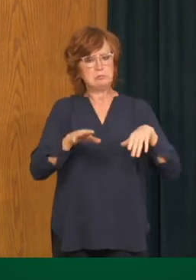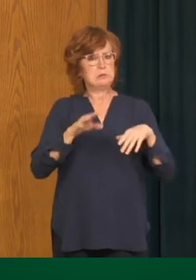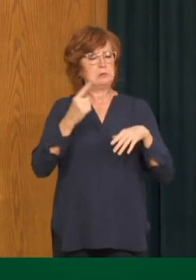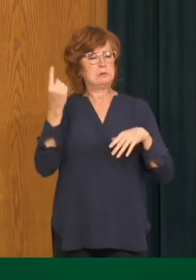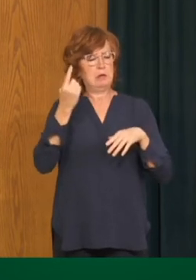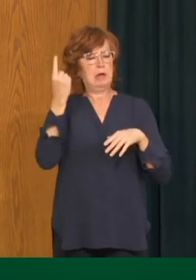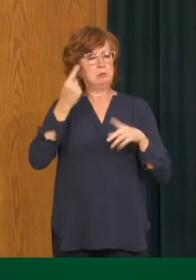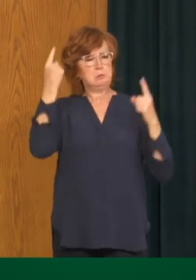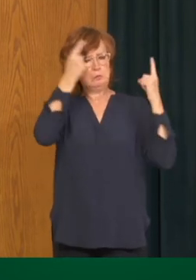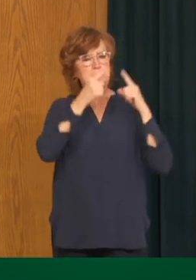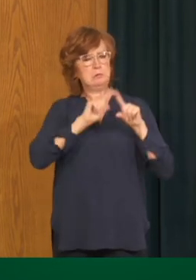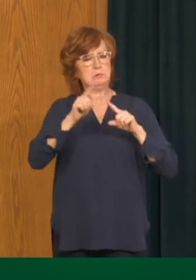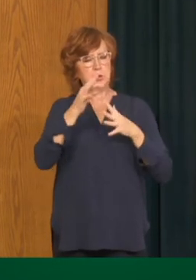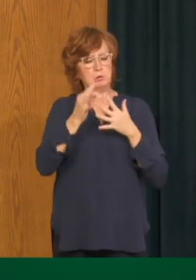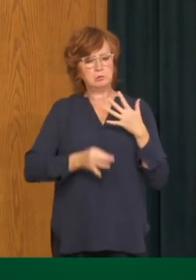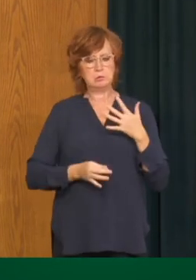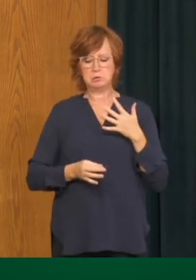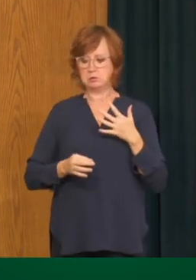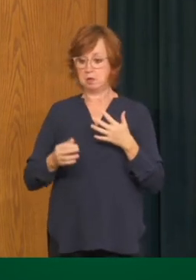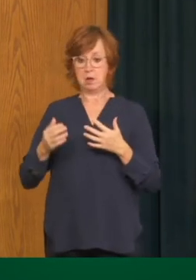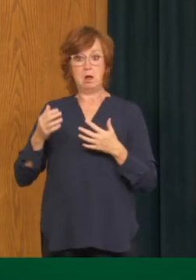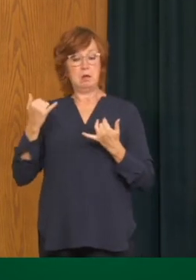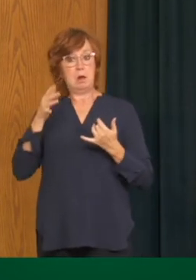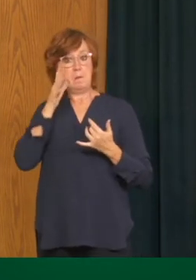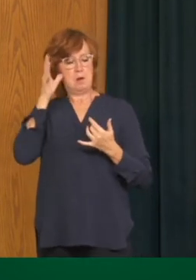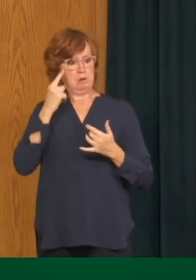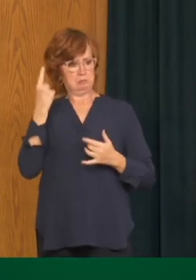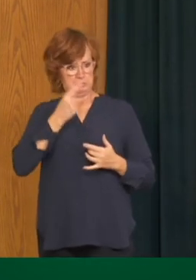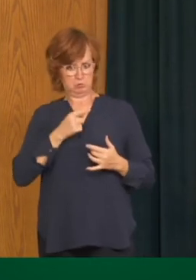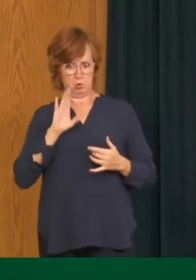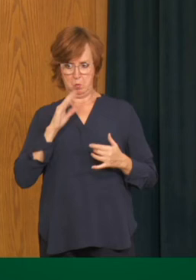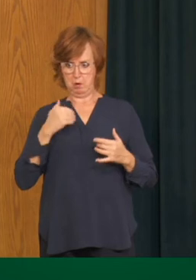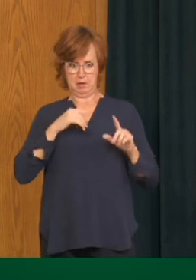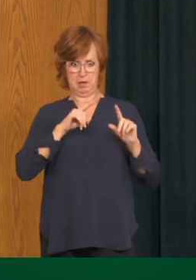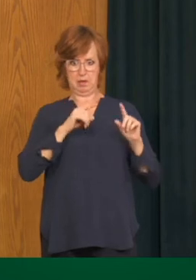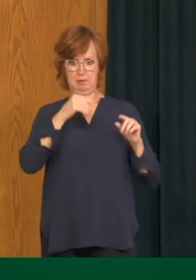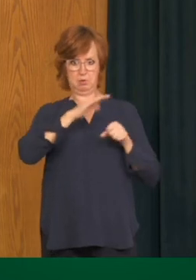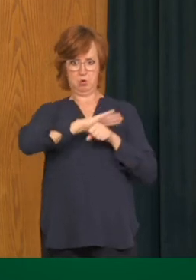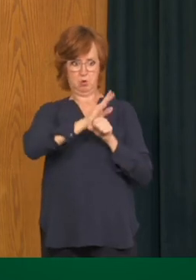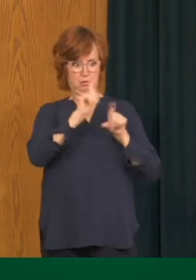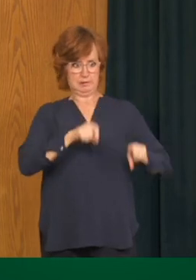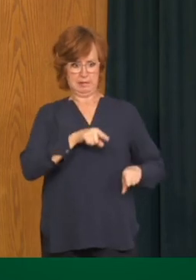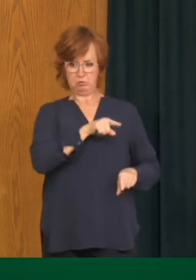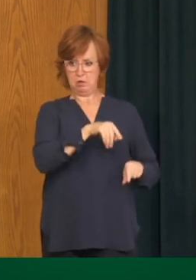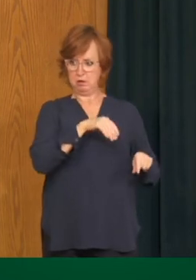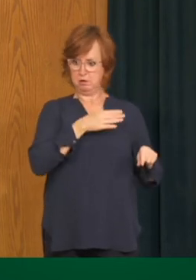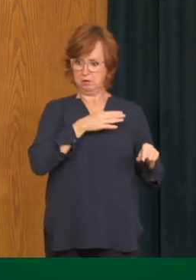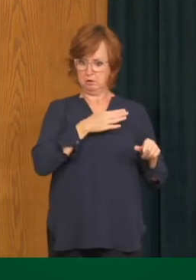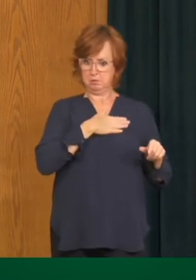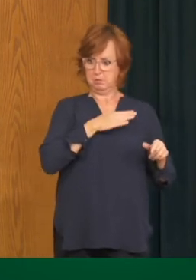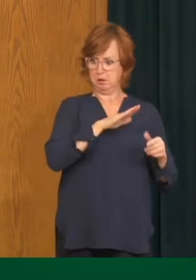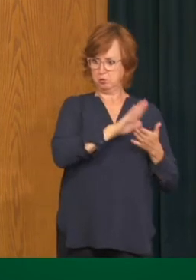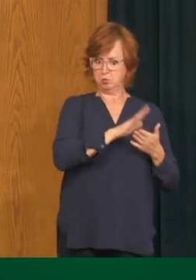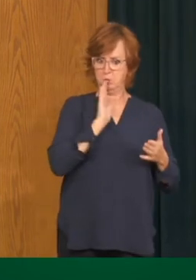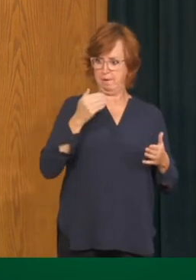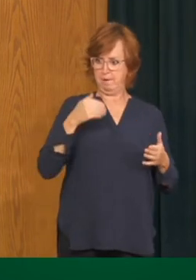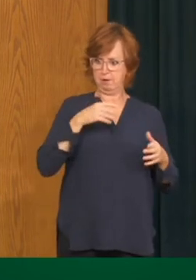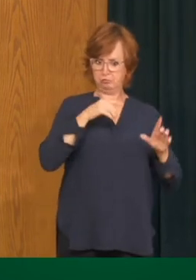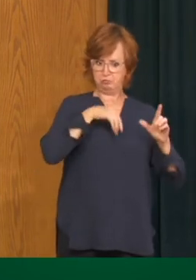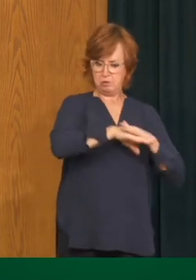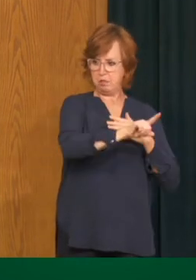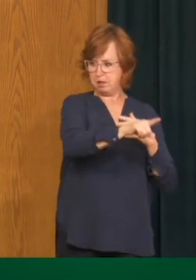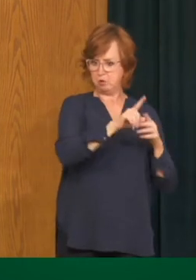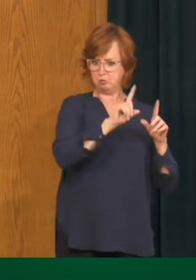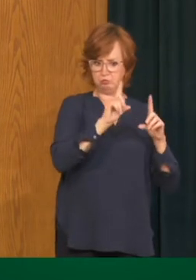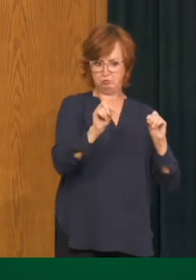testing in our schools. We know that a key to our success in the fight against COVID in Saskatchewan has been very aggressive